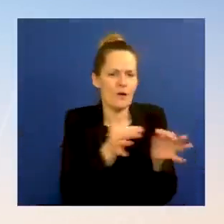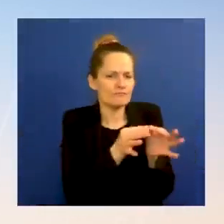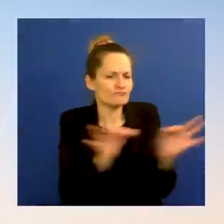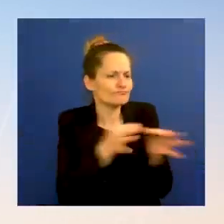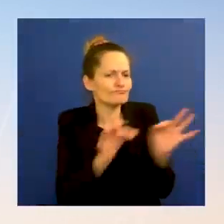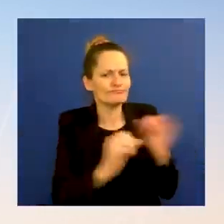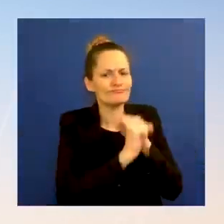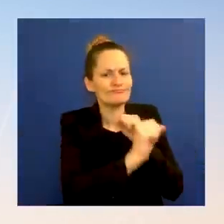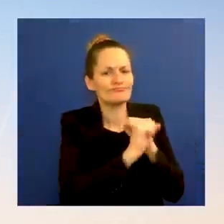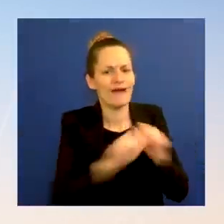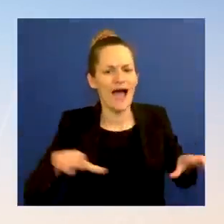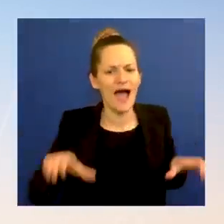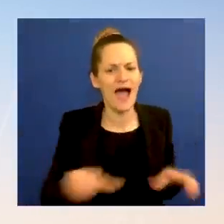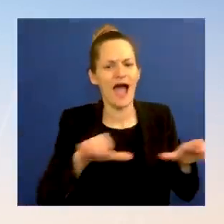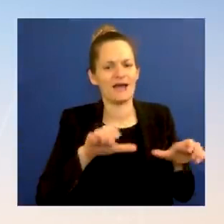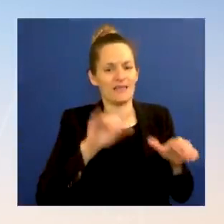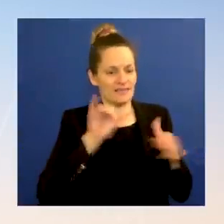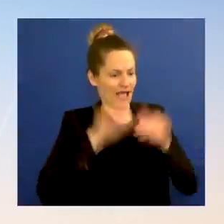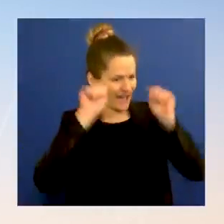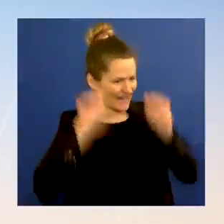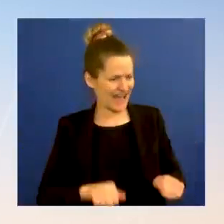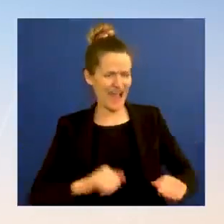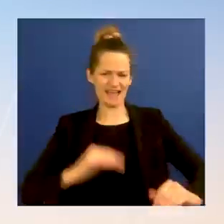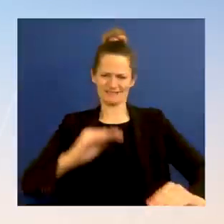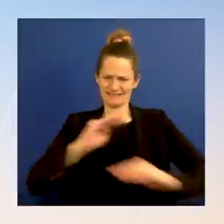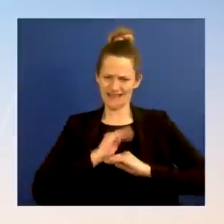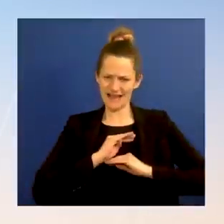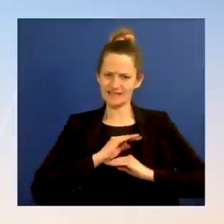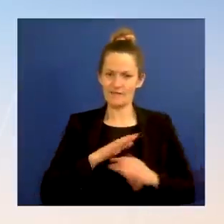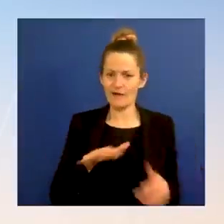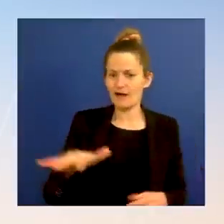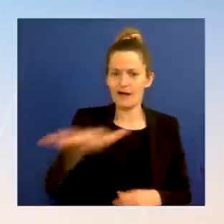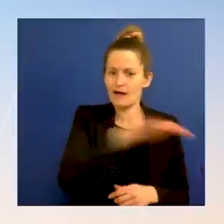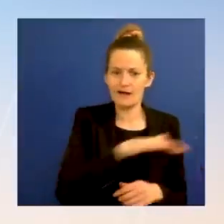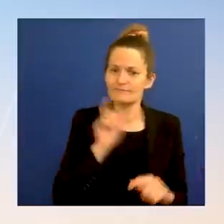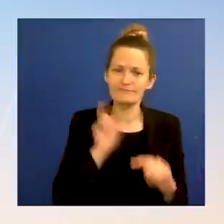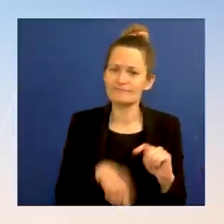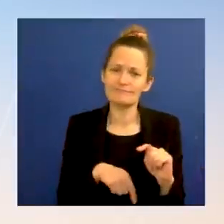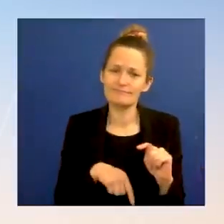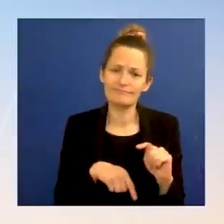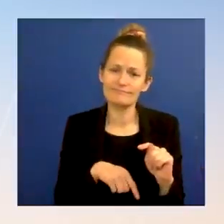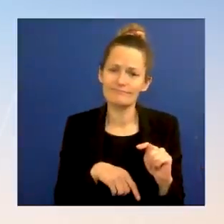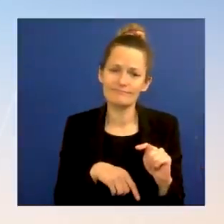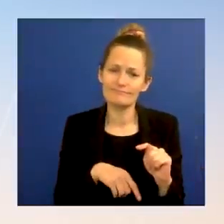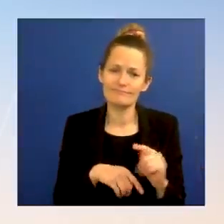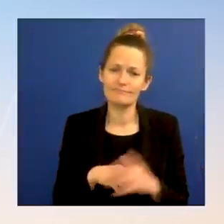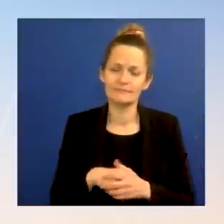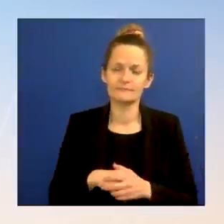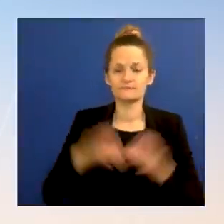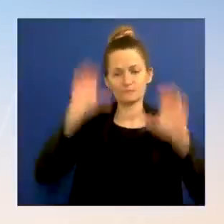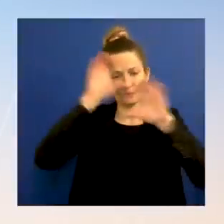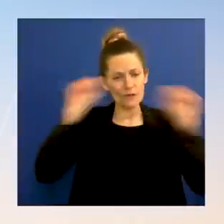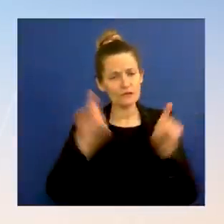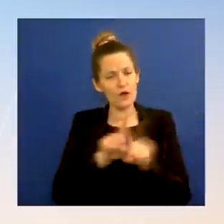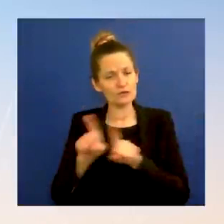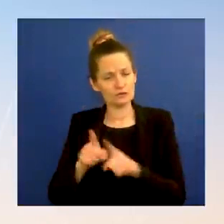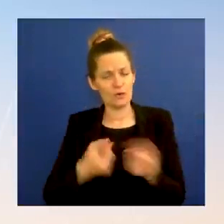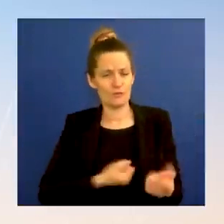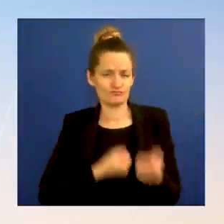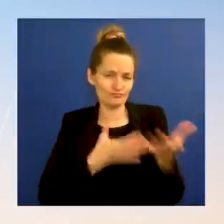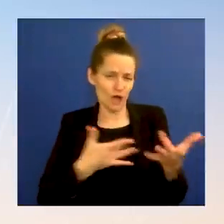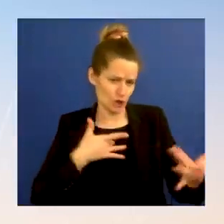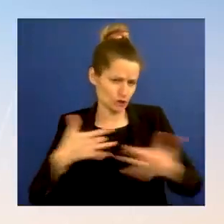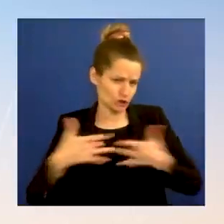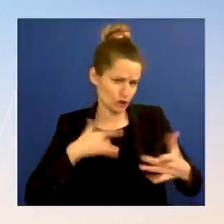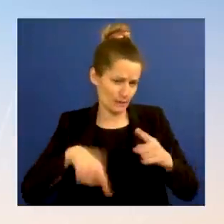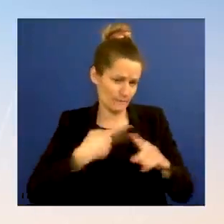has made clear, as I noted, his grave concerns about capital punishment as implemented, but he respects the process and the ongoing review that